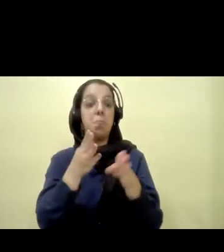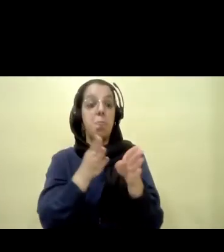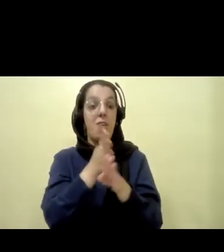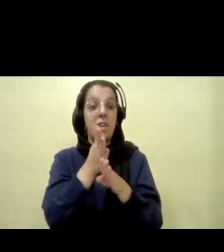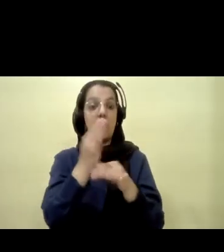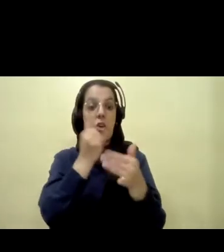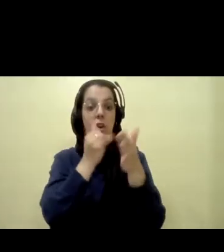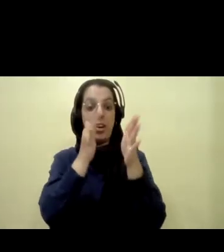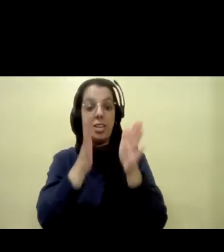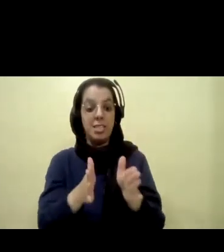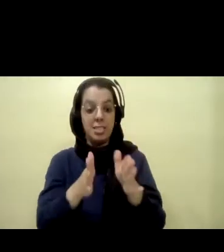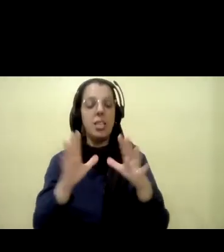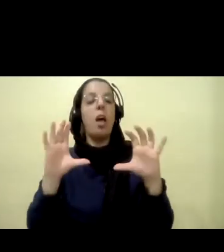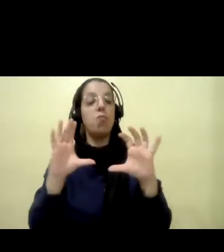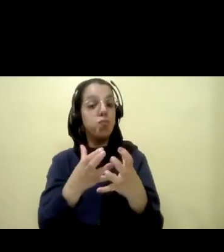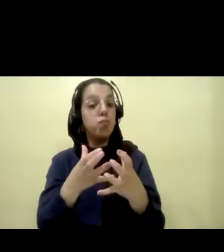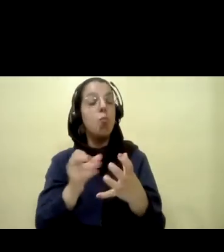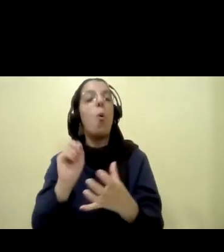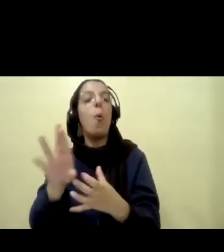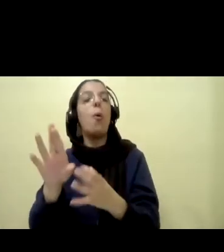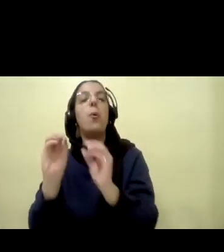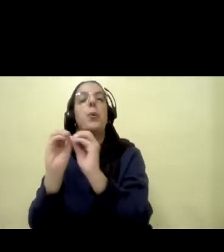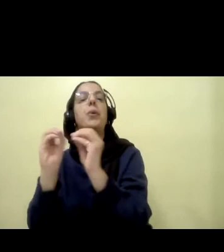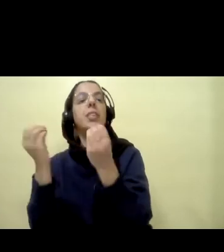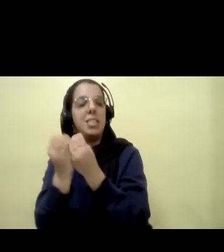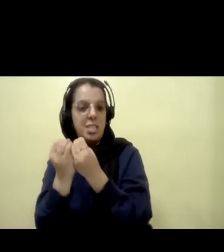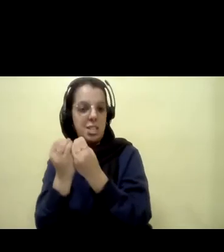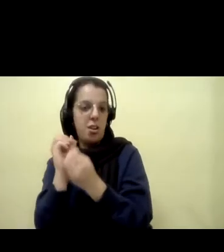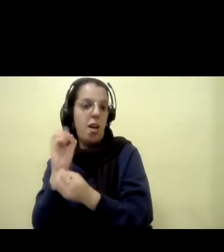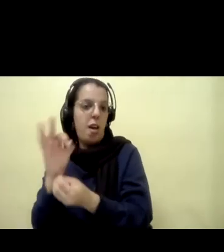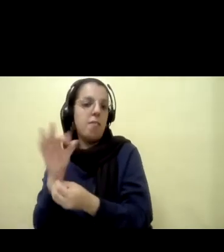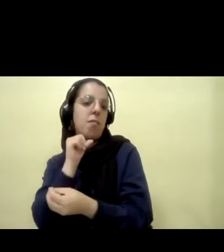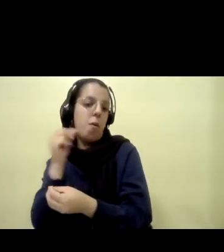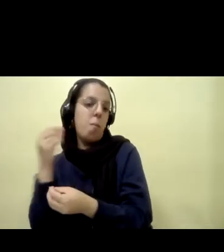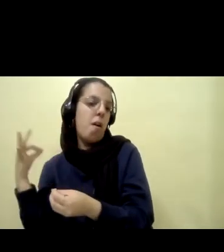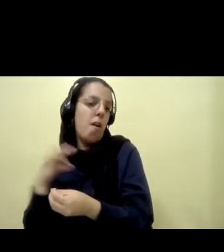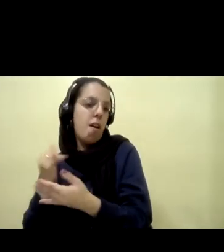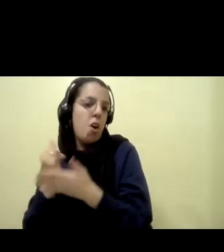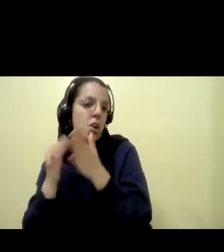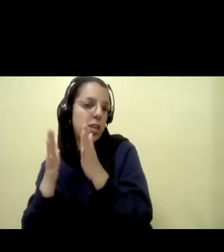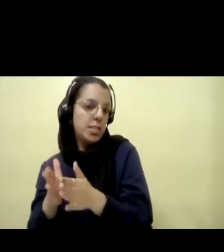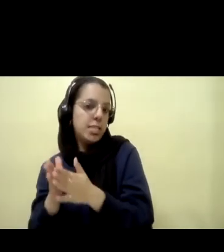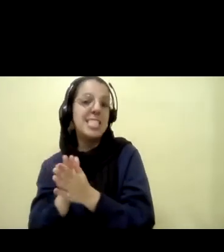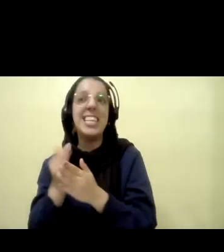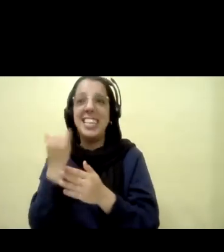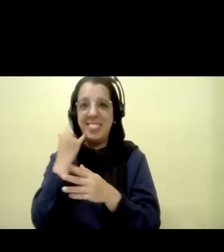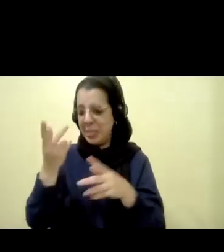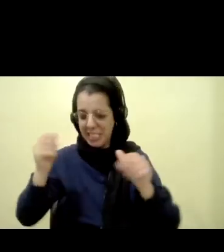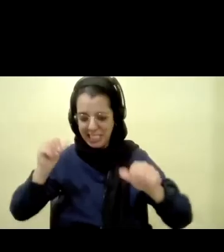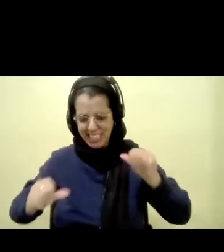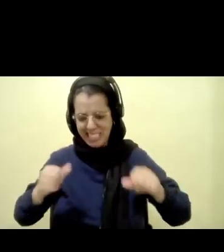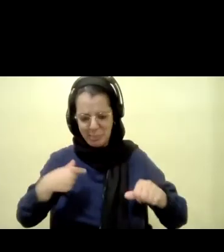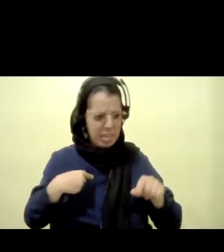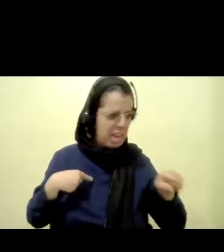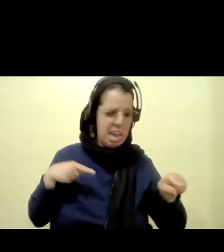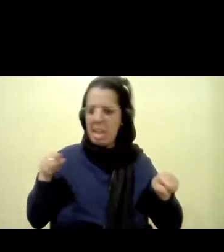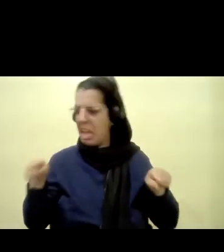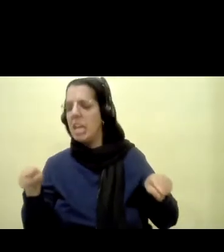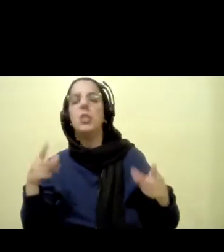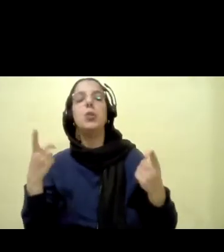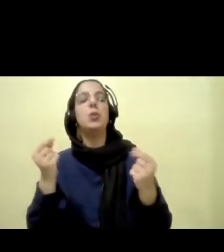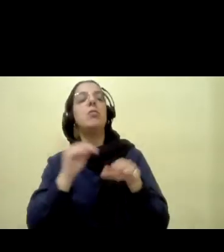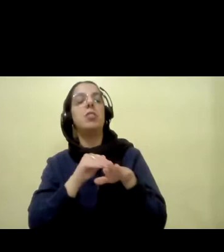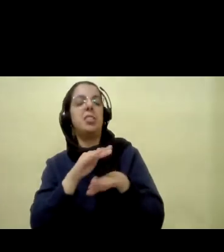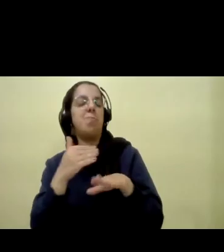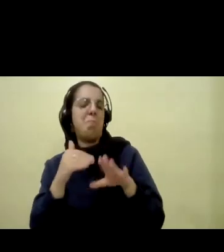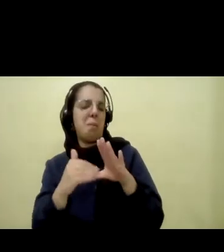artists, or you'd have to be an organization that was nonprofit. If you're not sure where you sit, just give me an email and we